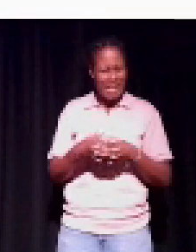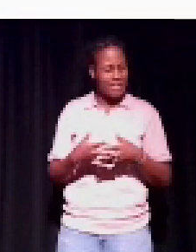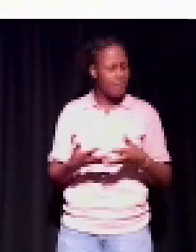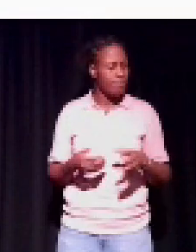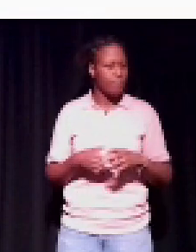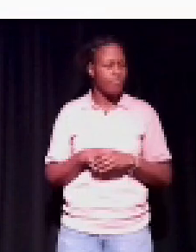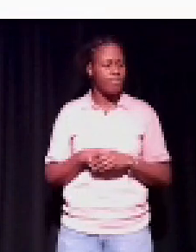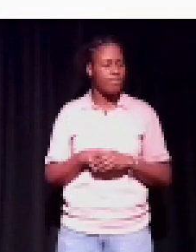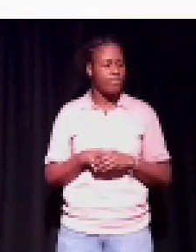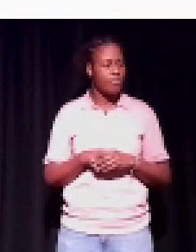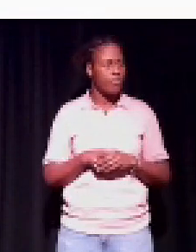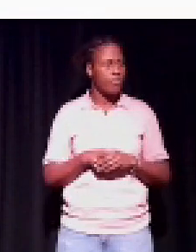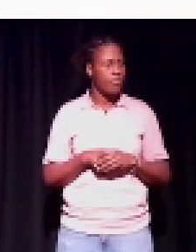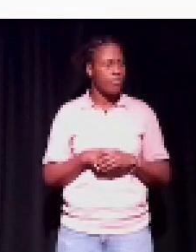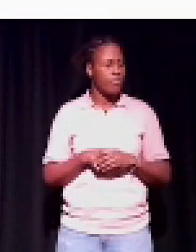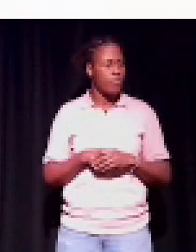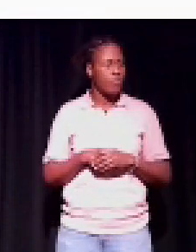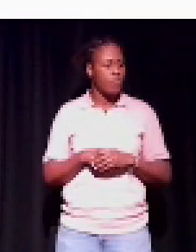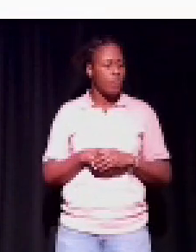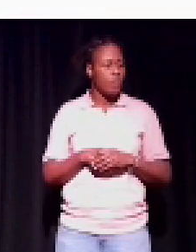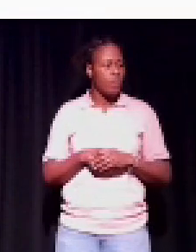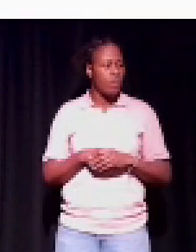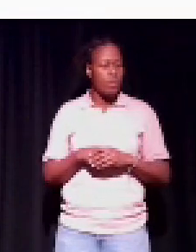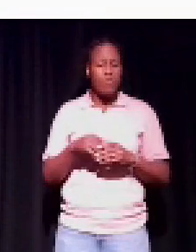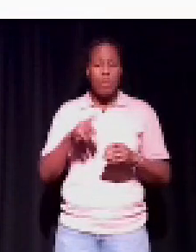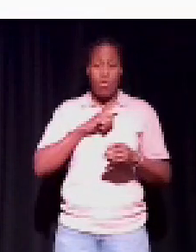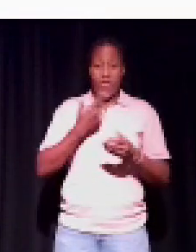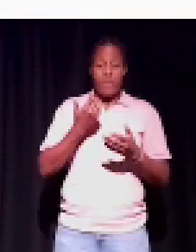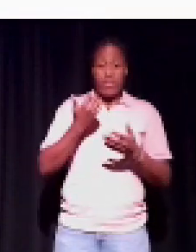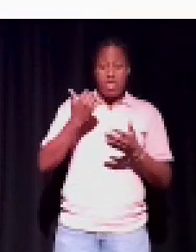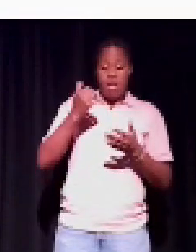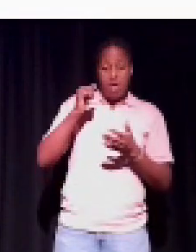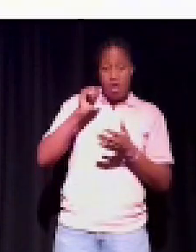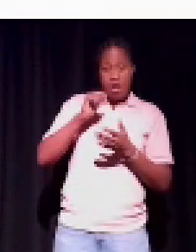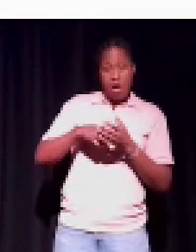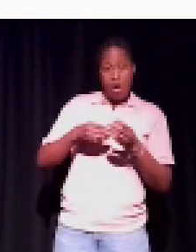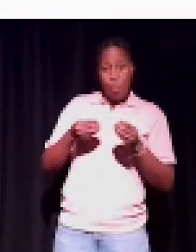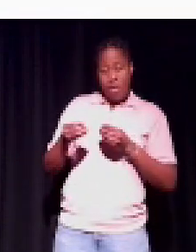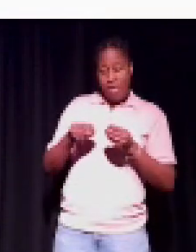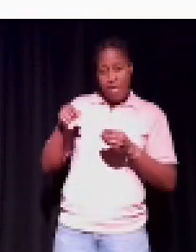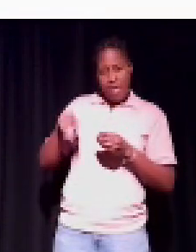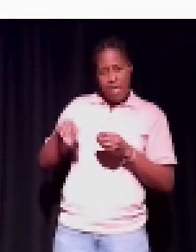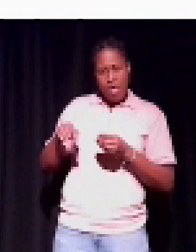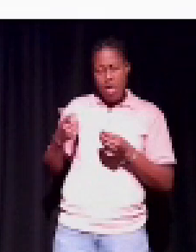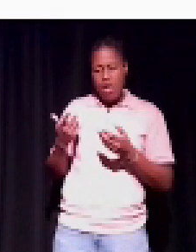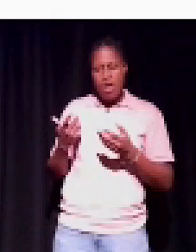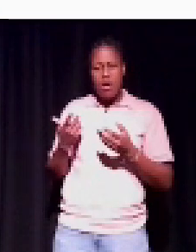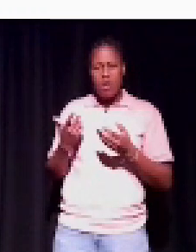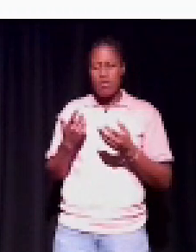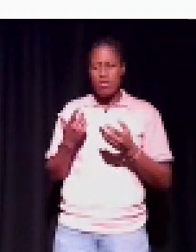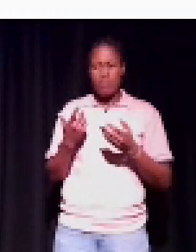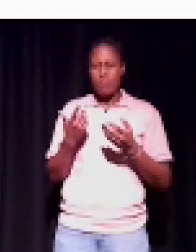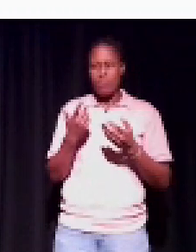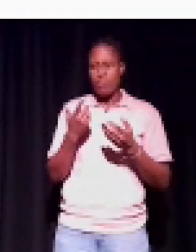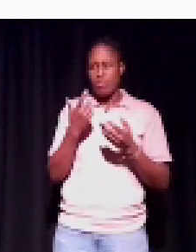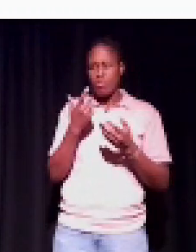Because of the hardware I've chosen, there are many possibilities that we could use. Many ways we could change